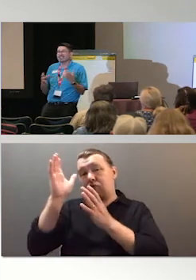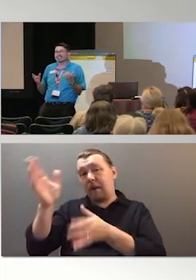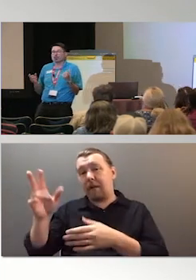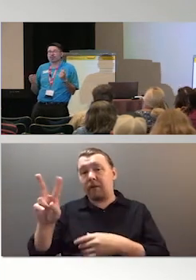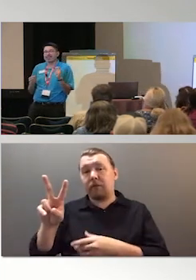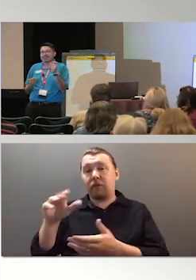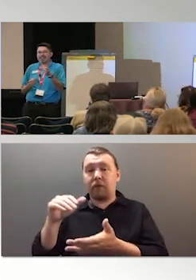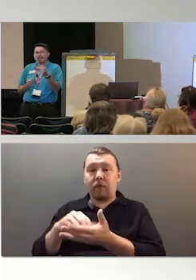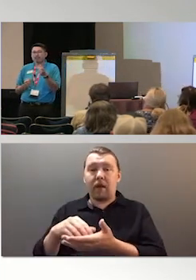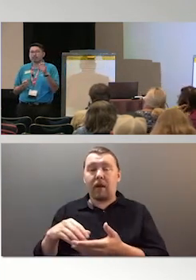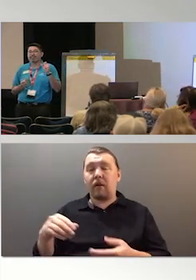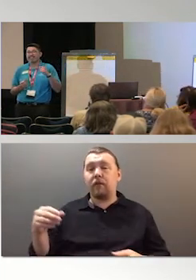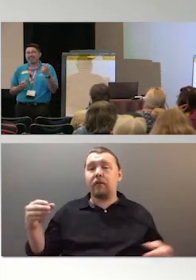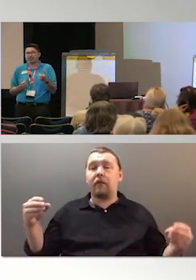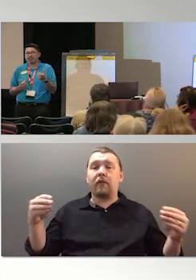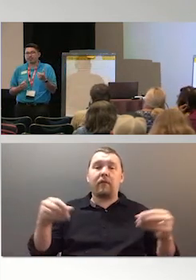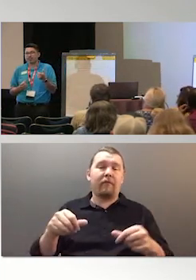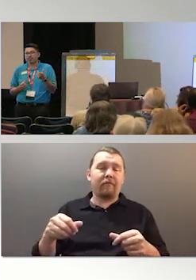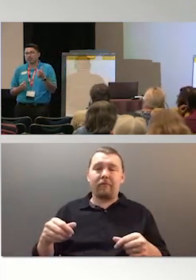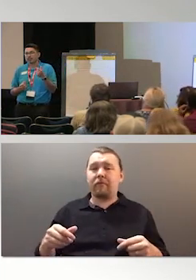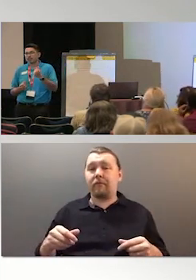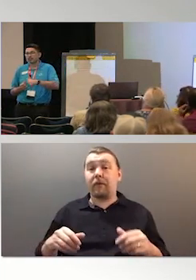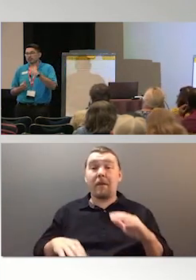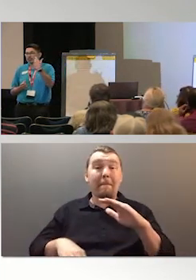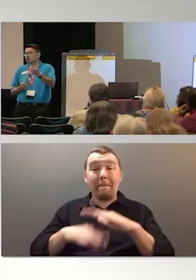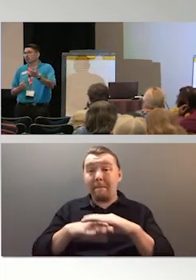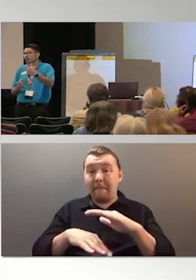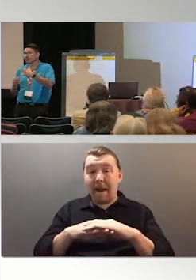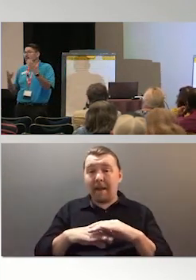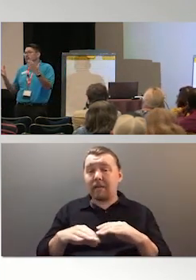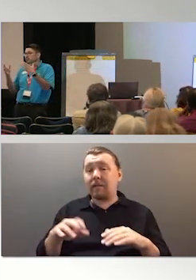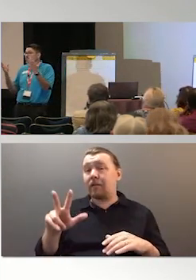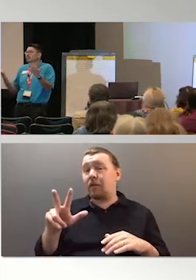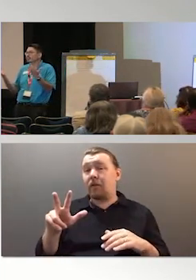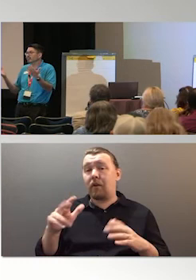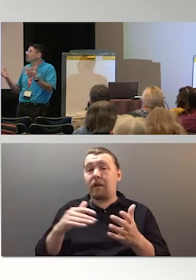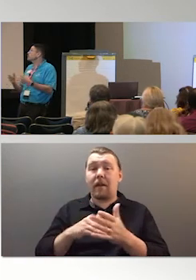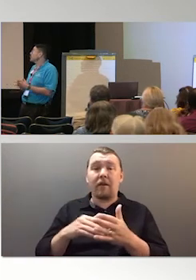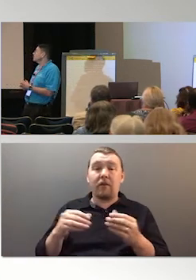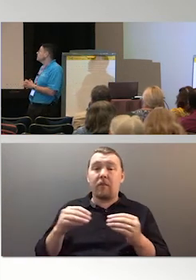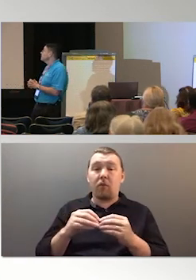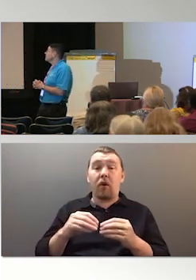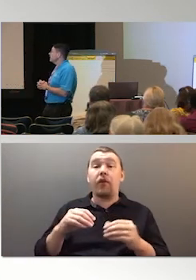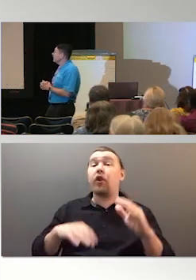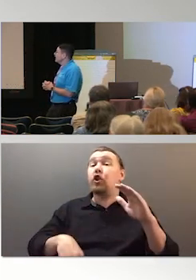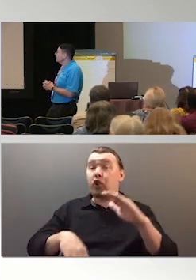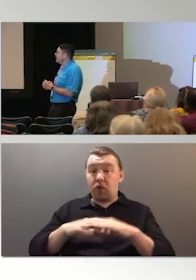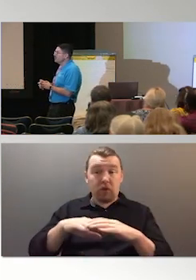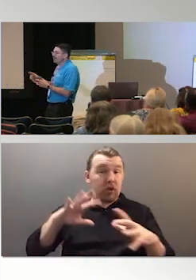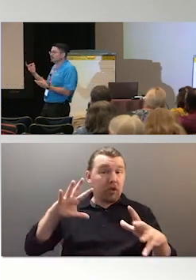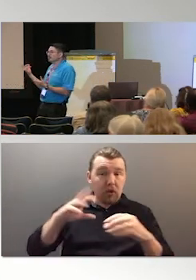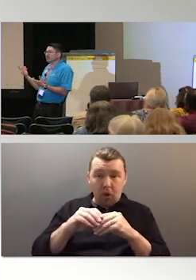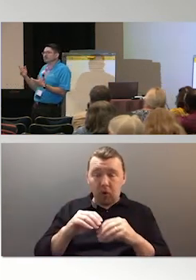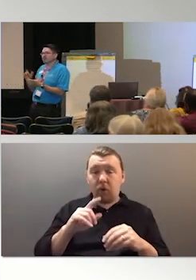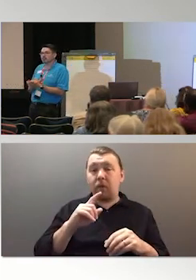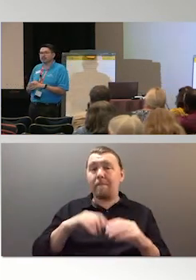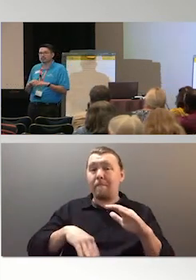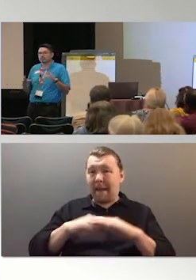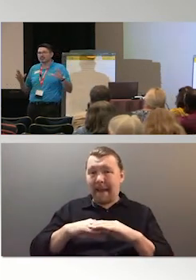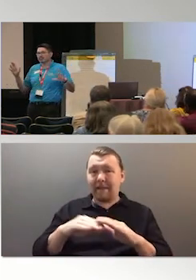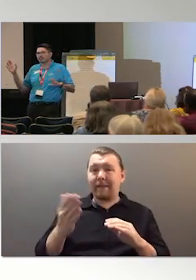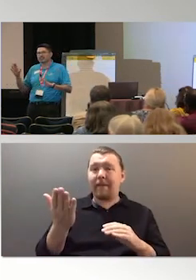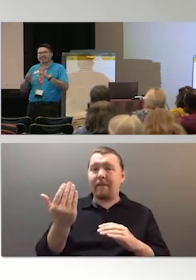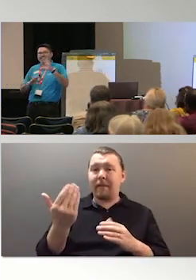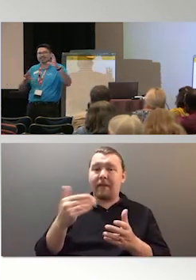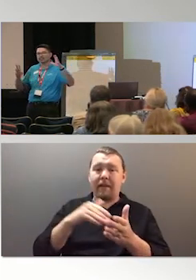most that can go in that account for the calendar year is additional $3,000 for $15,000 total. And that amount is based on